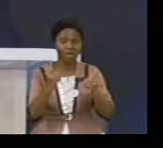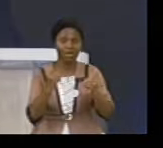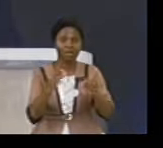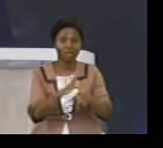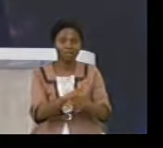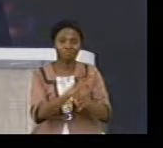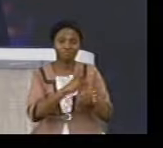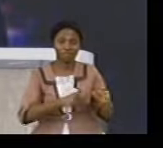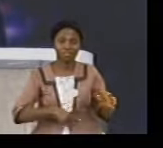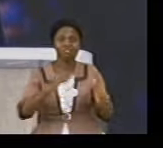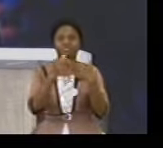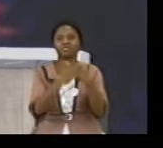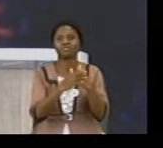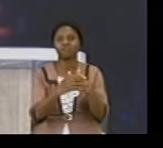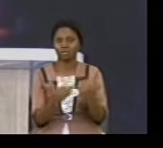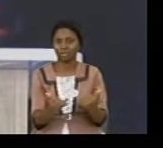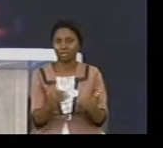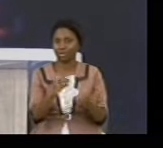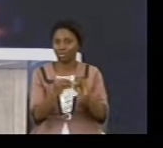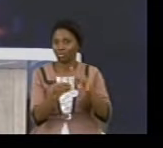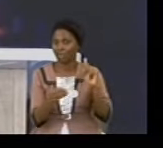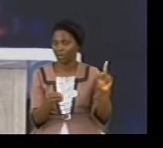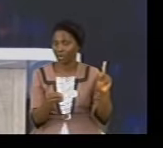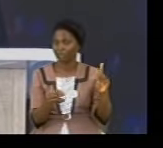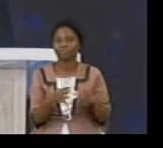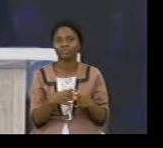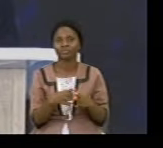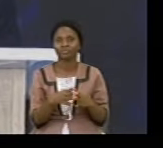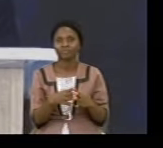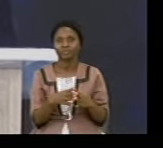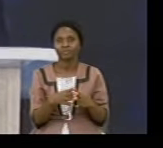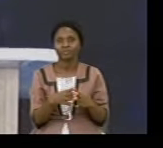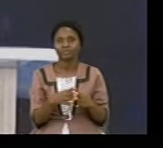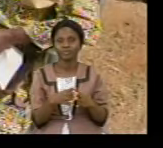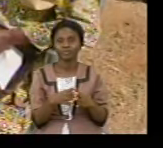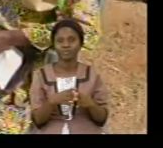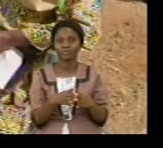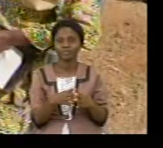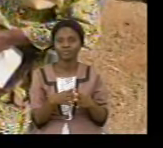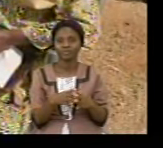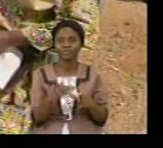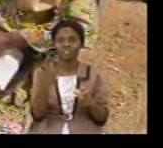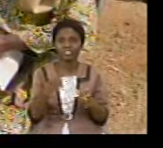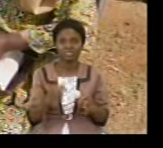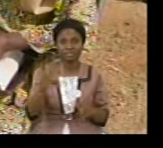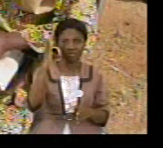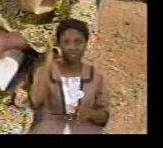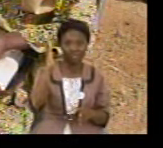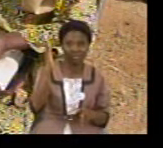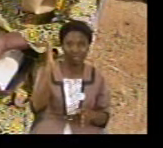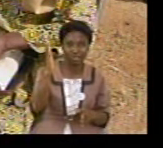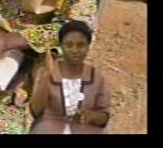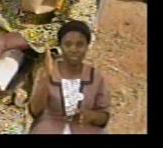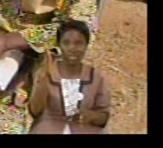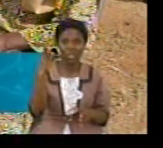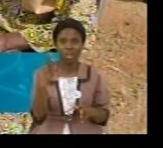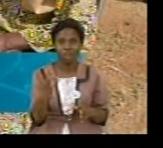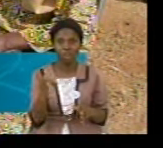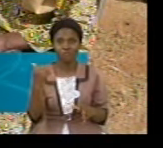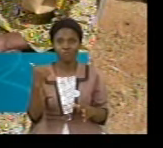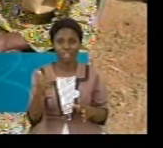here. Number one here, we're looking at the testimony of a